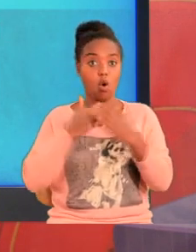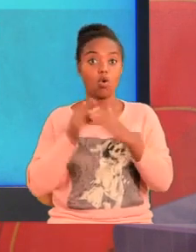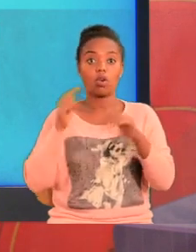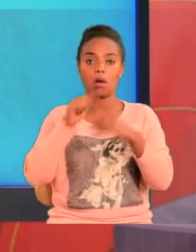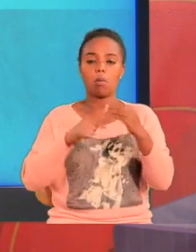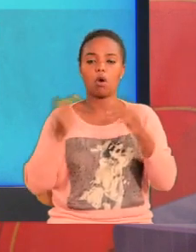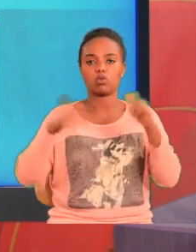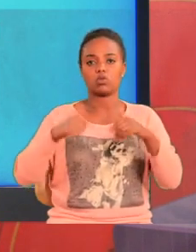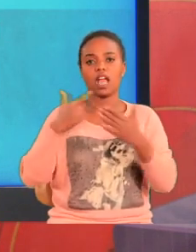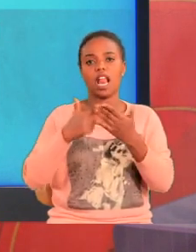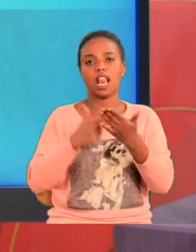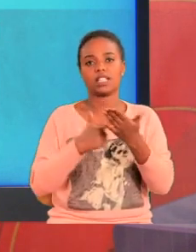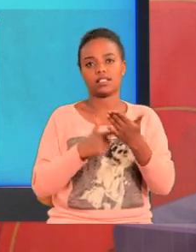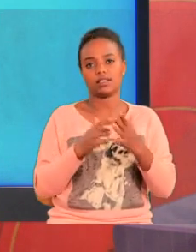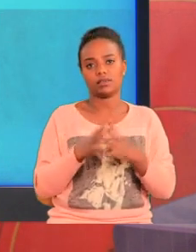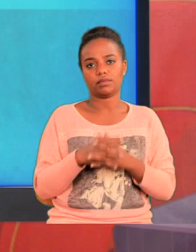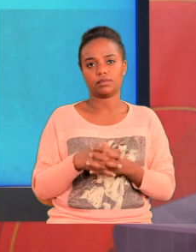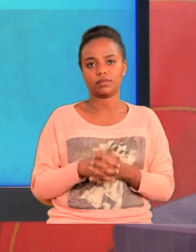about today's lesson.